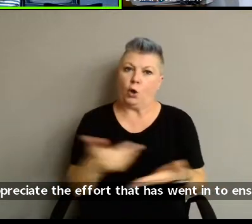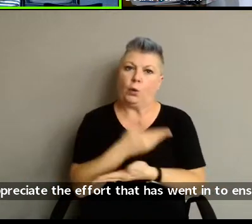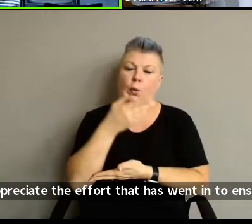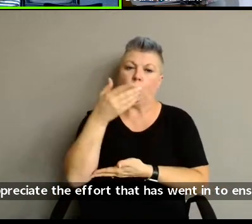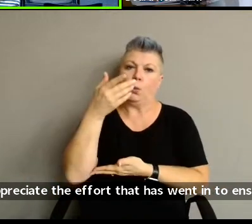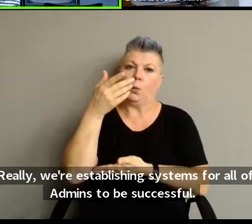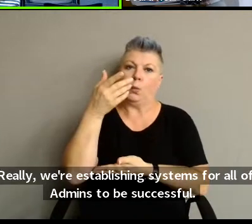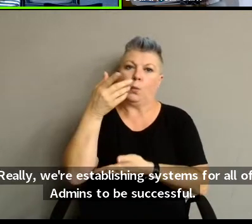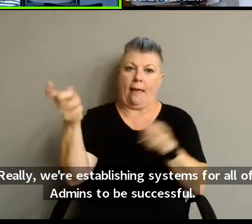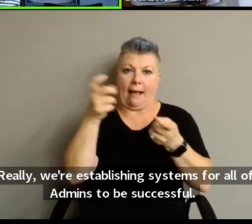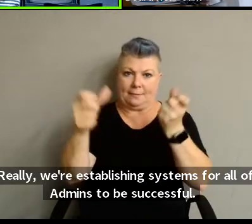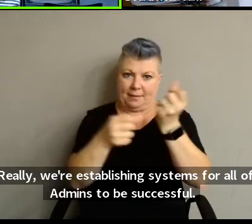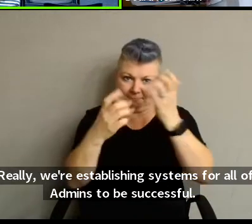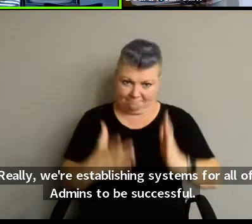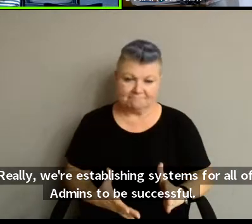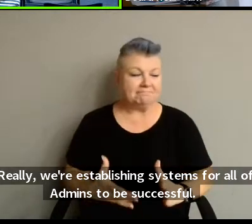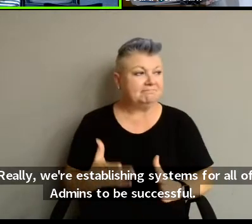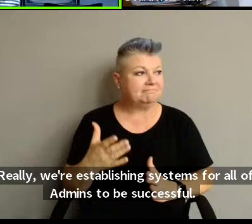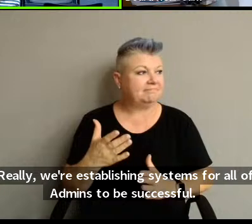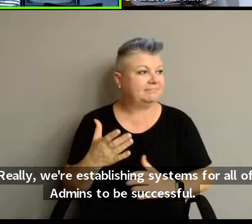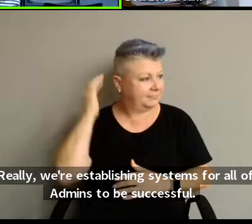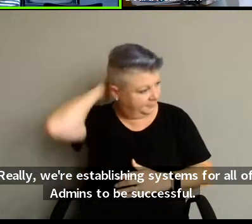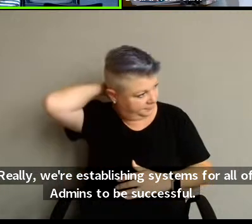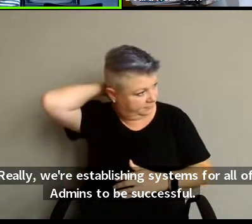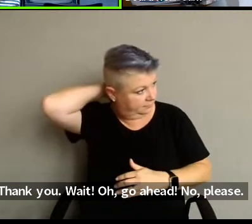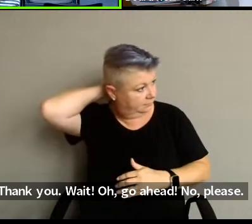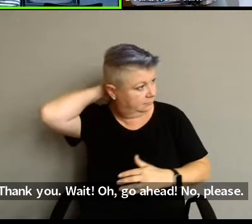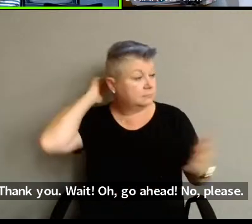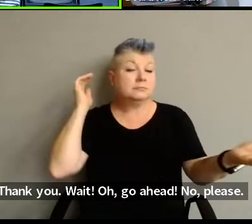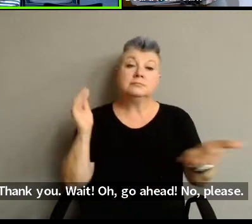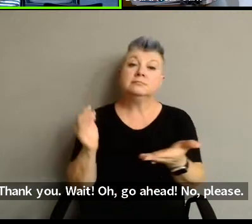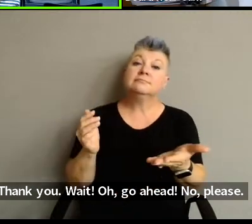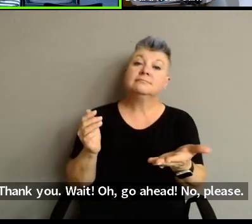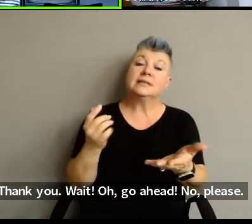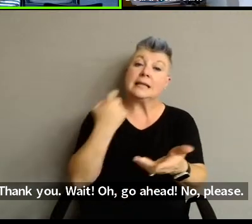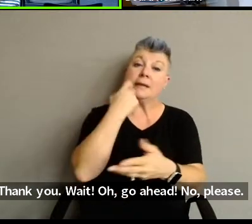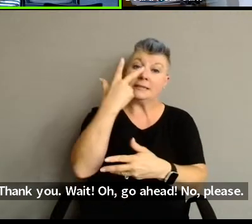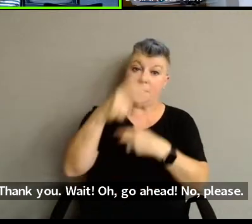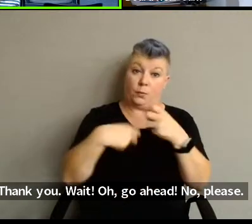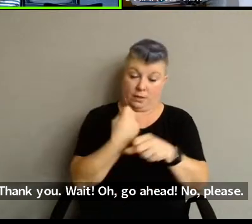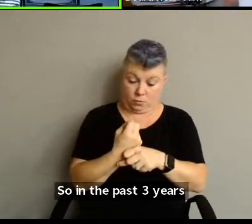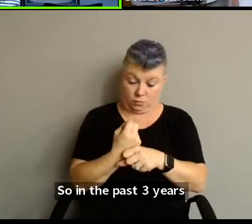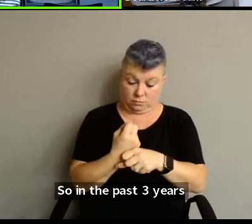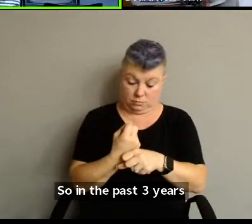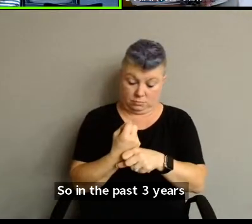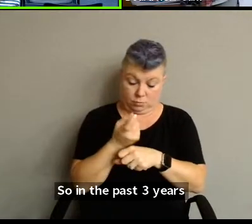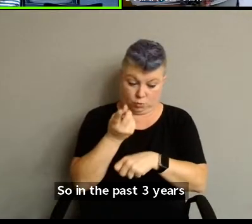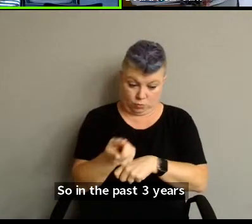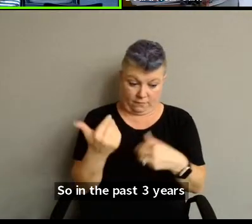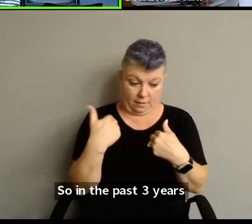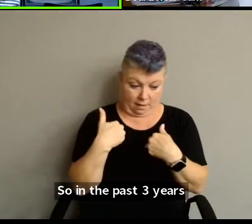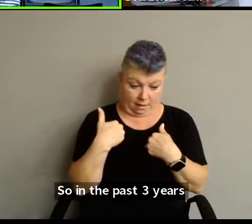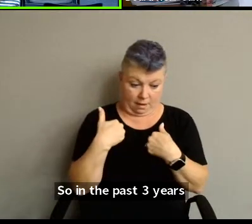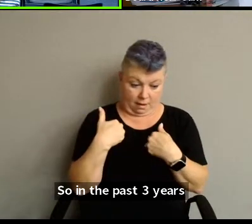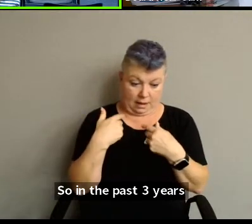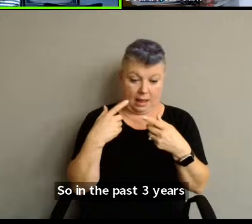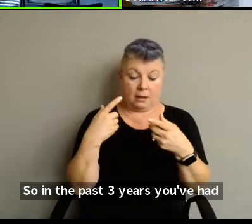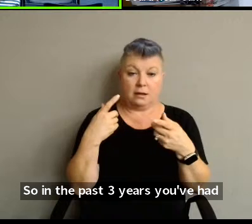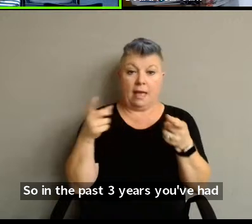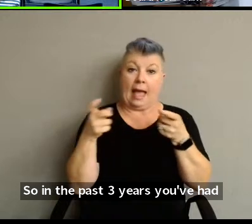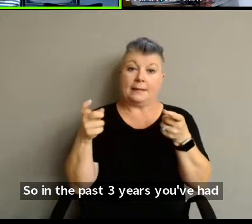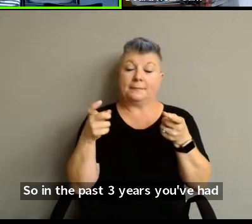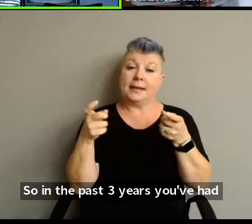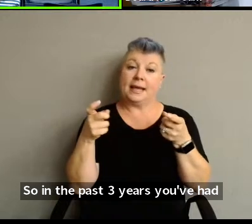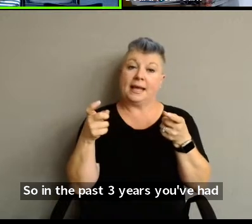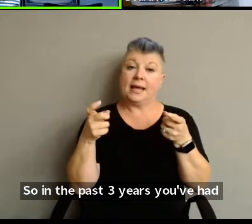Wait, Oh, go ahead. No, sorry. please. So in the past 3 years, you've had an admin kickoff and